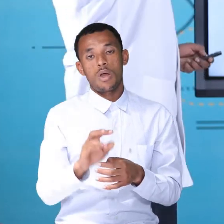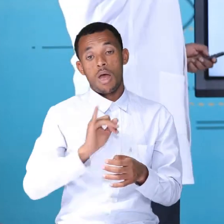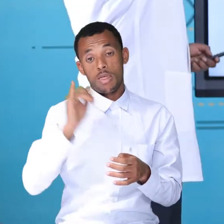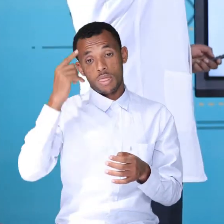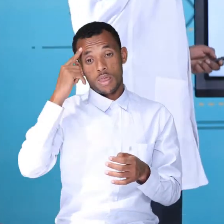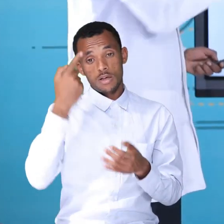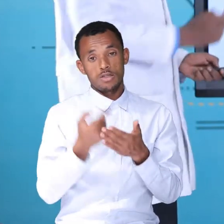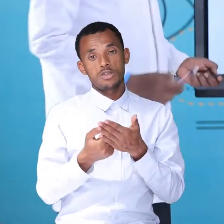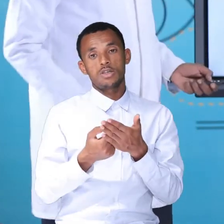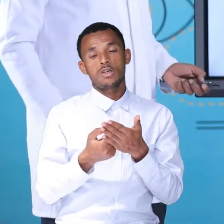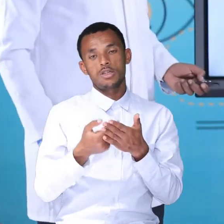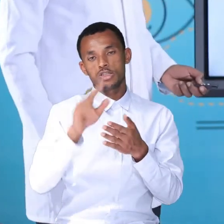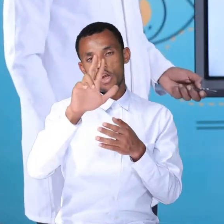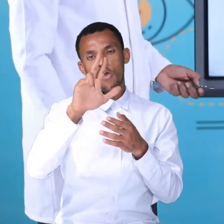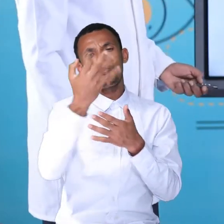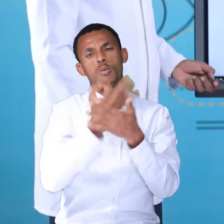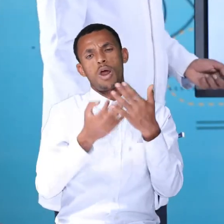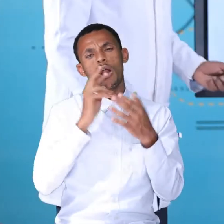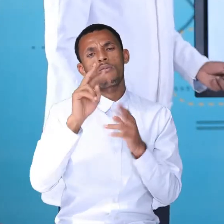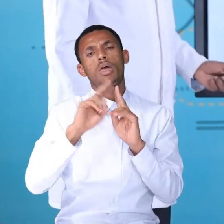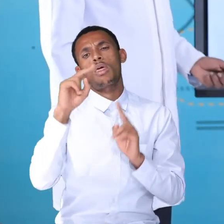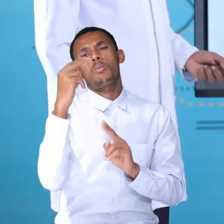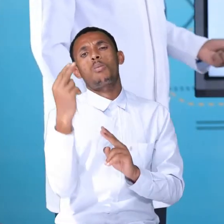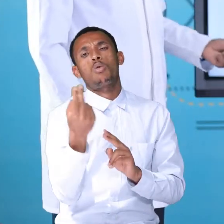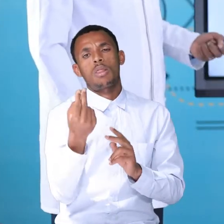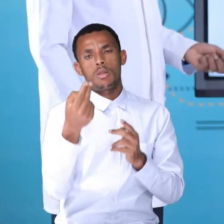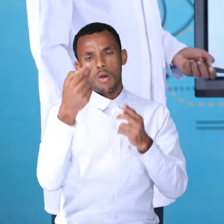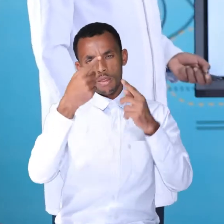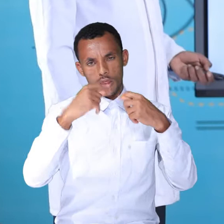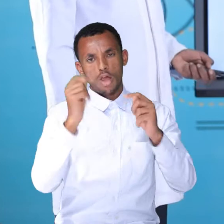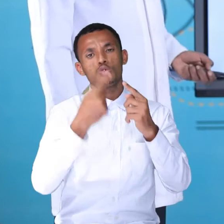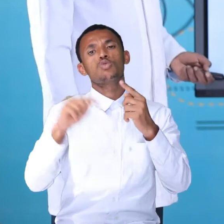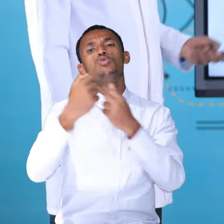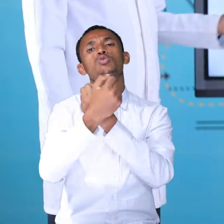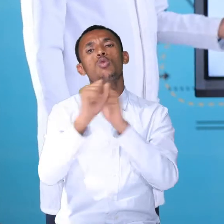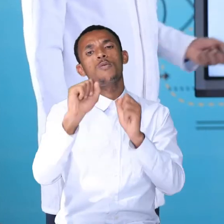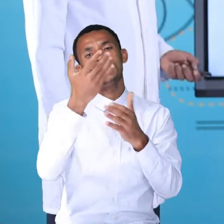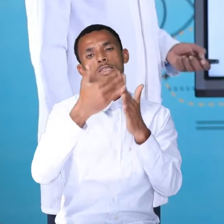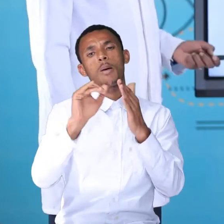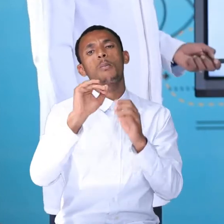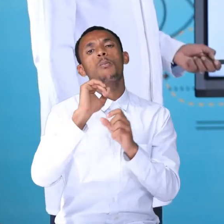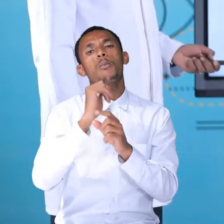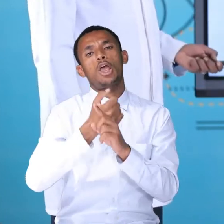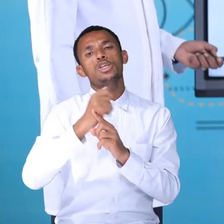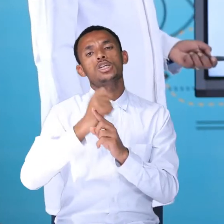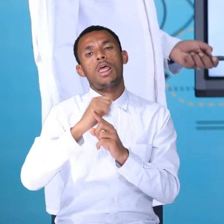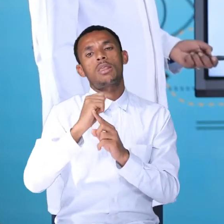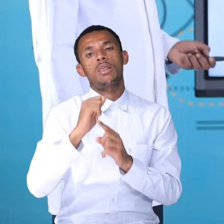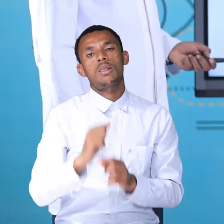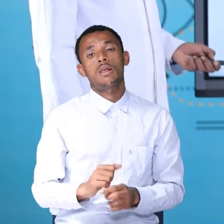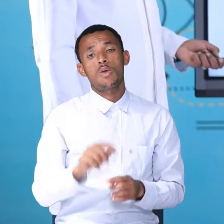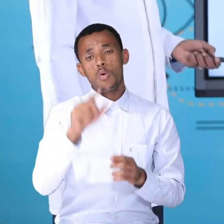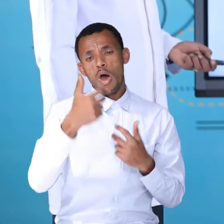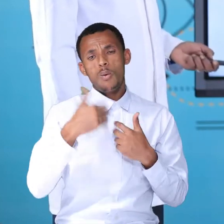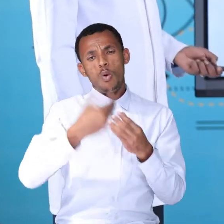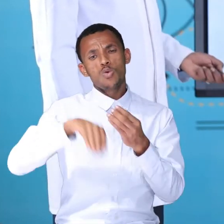think these three formulas are important when you are trying to solve some exercises. You